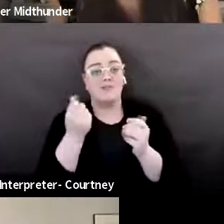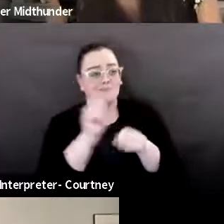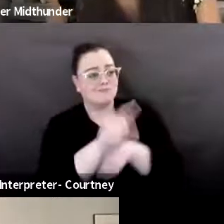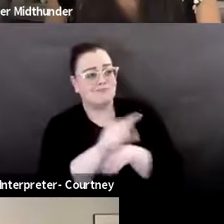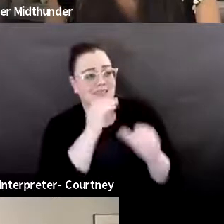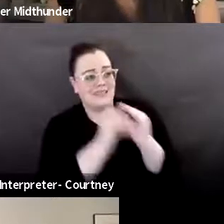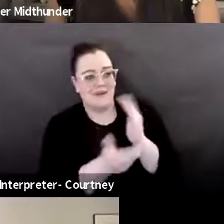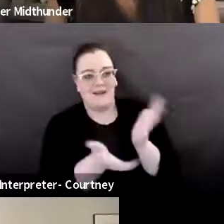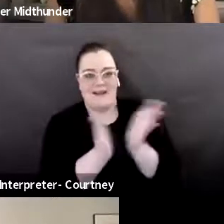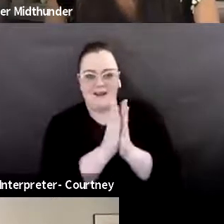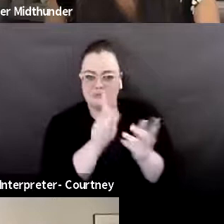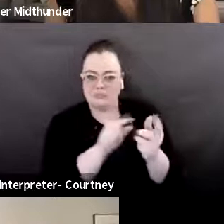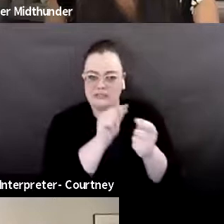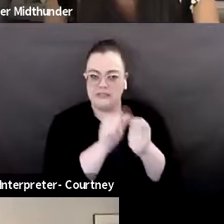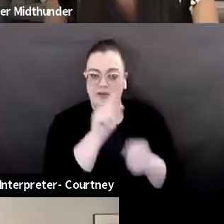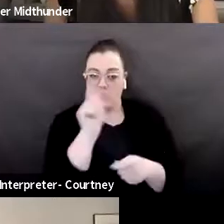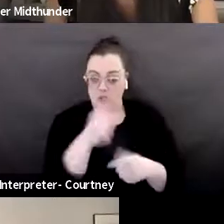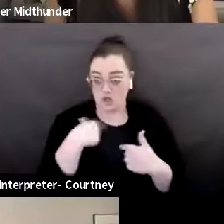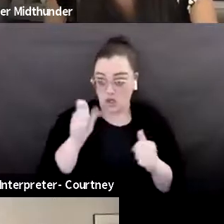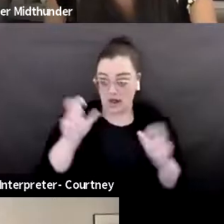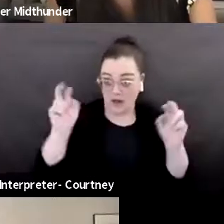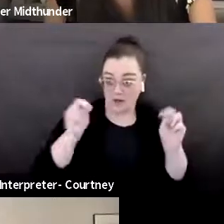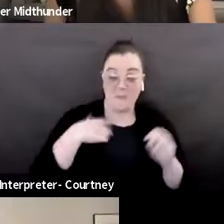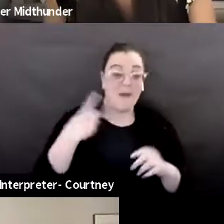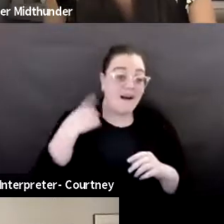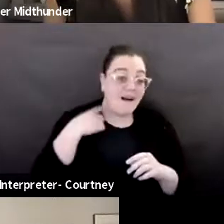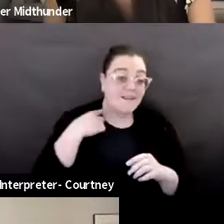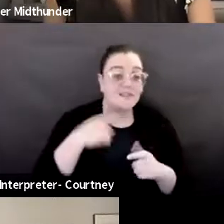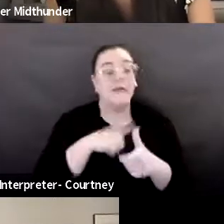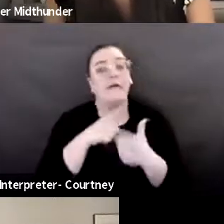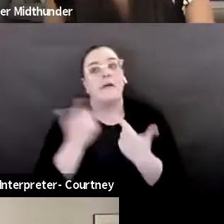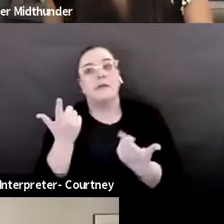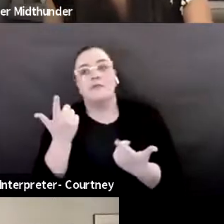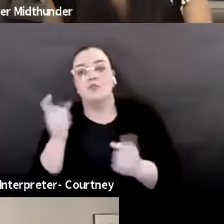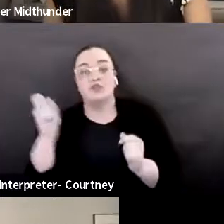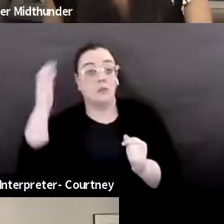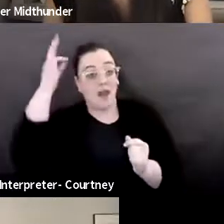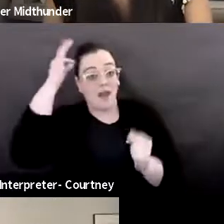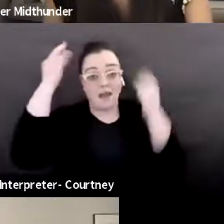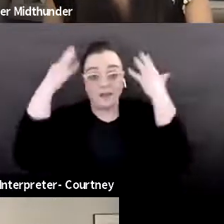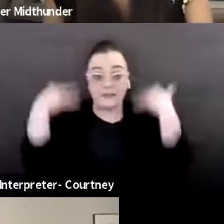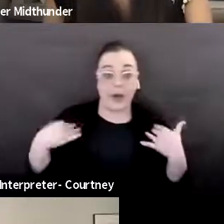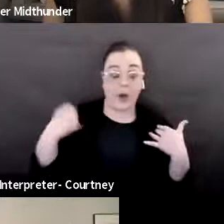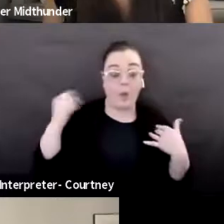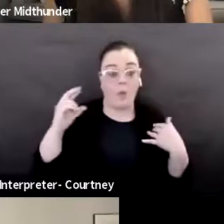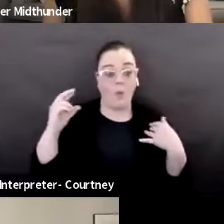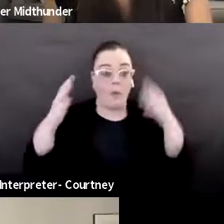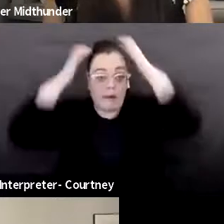very specific question. Should I neutralize my accent? Should I wear my hair down or